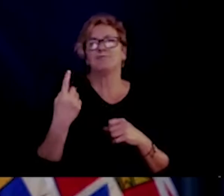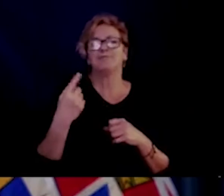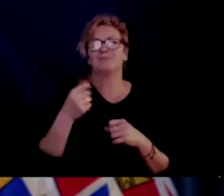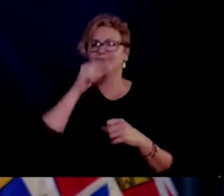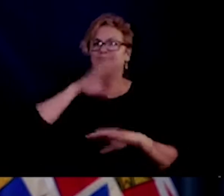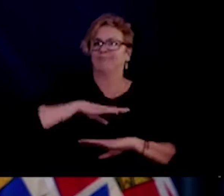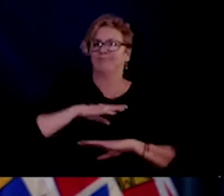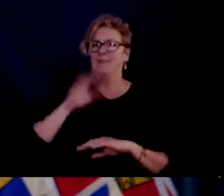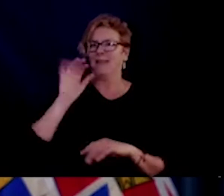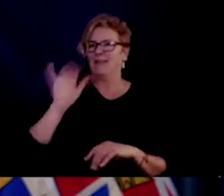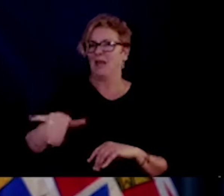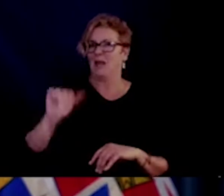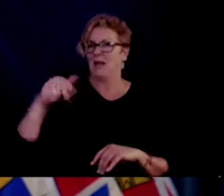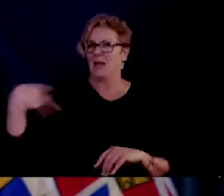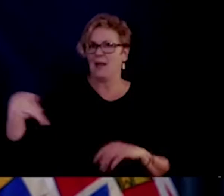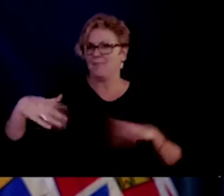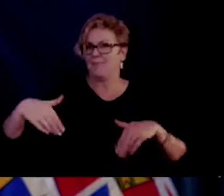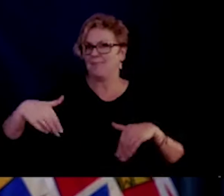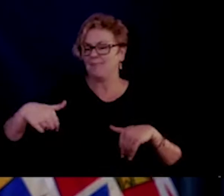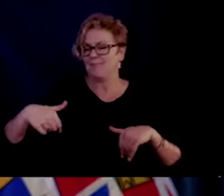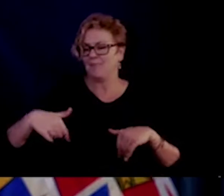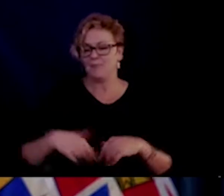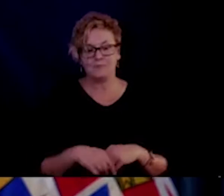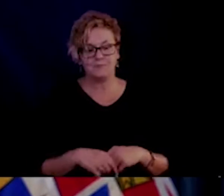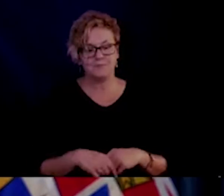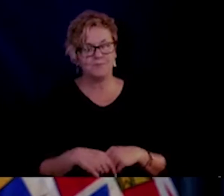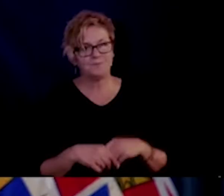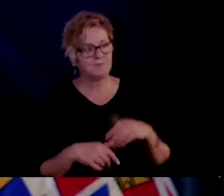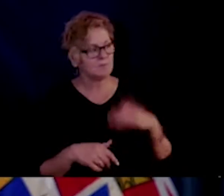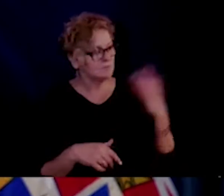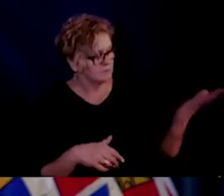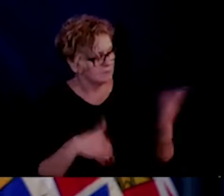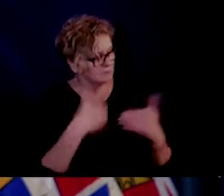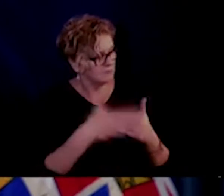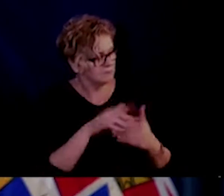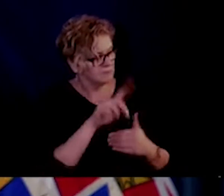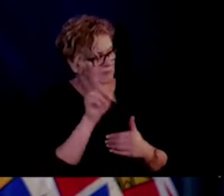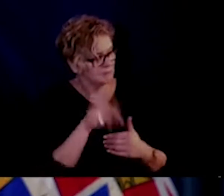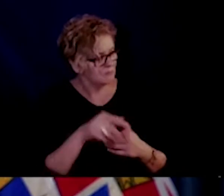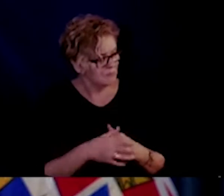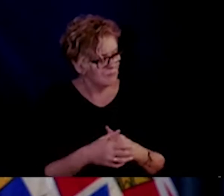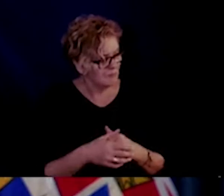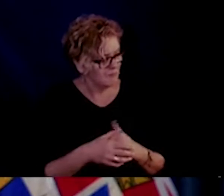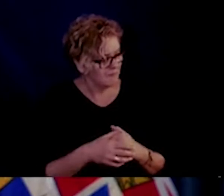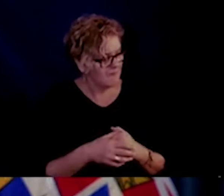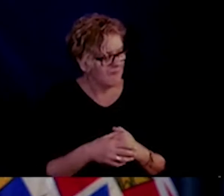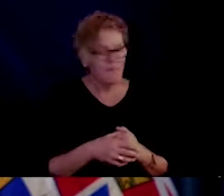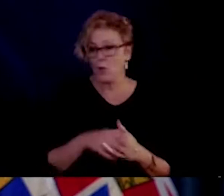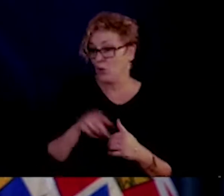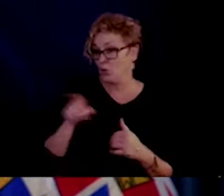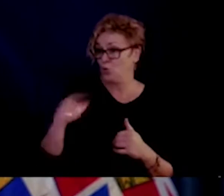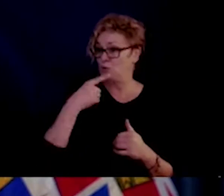Thank you, Dr. Henry. I just want to clarify, because in your statements you had mentioned that these new health orders will likely be in place into the new